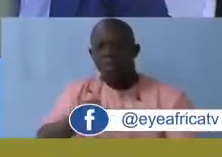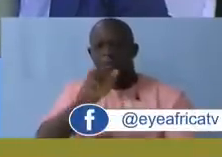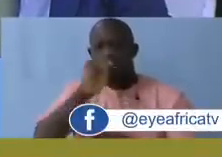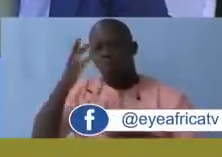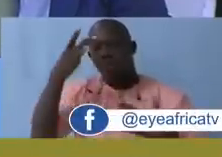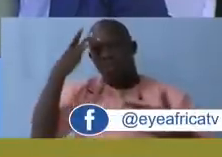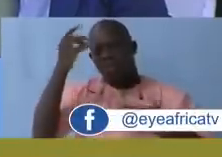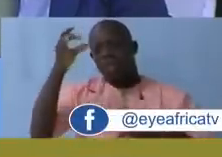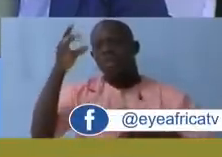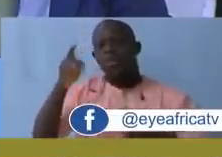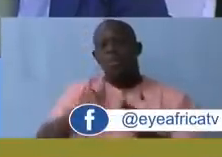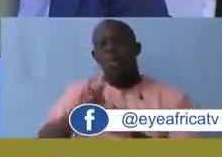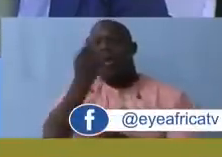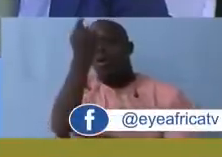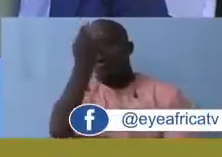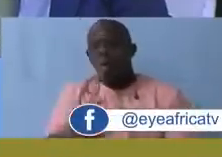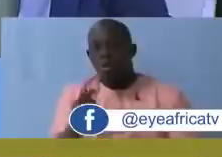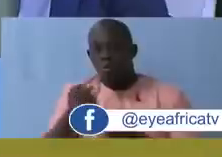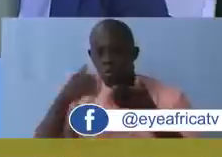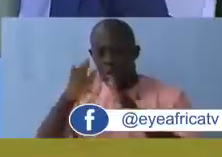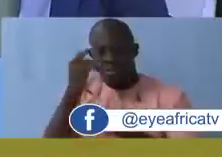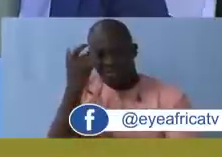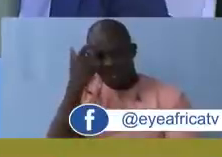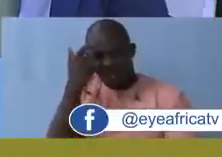is to diminish them